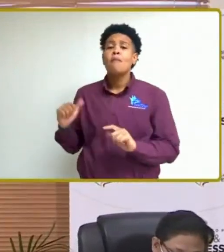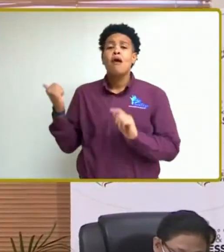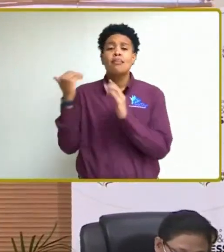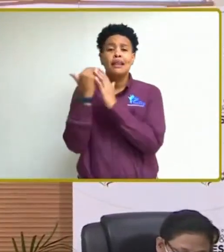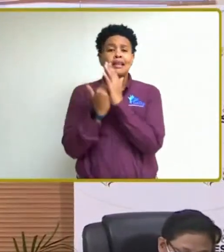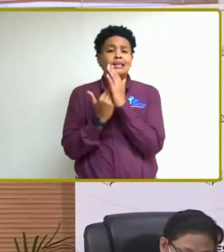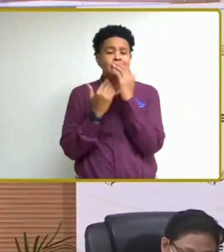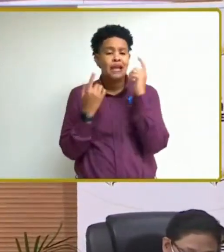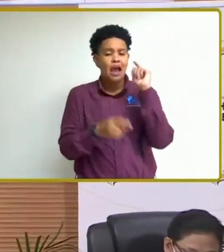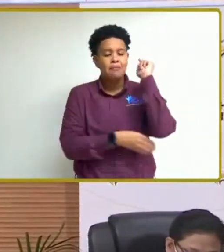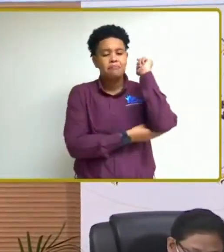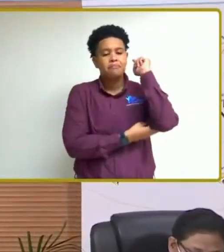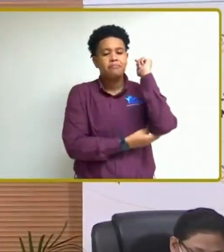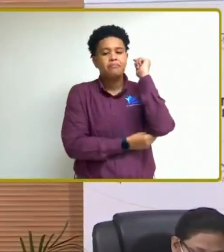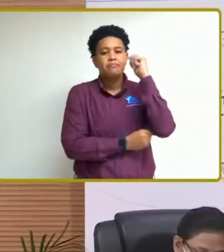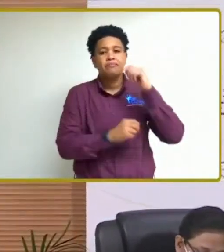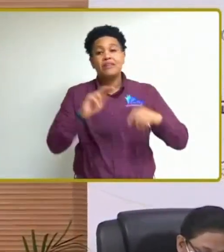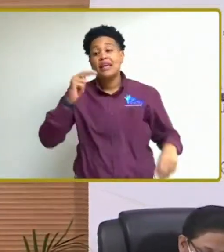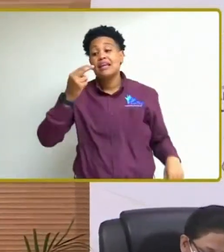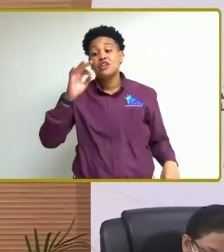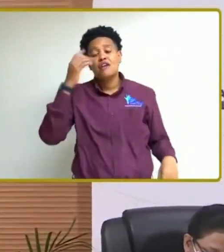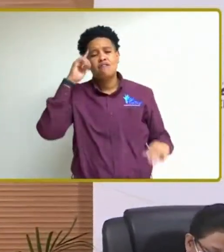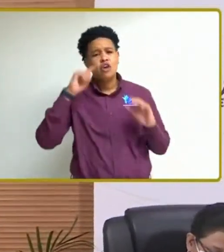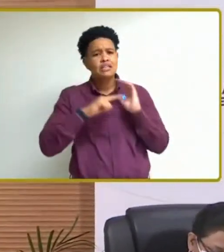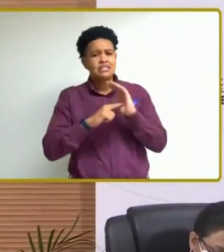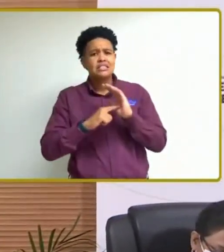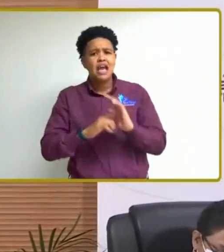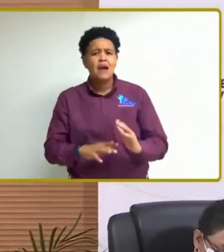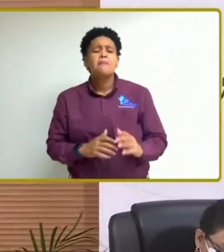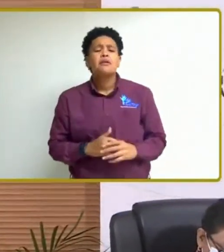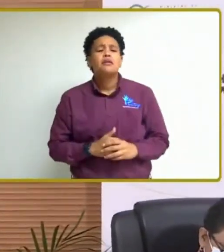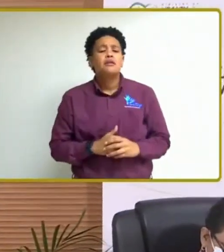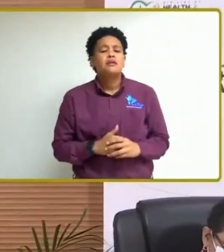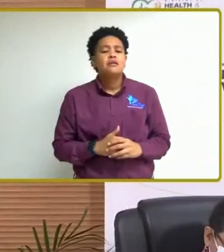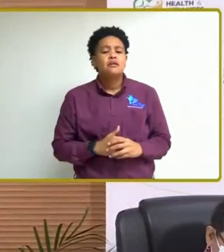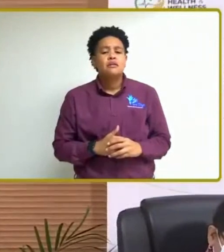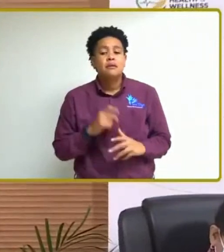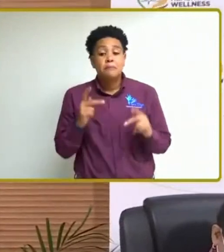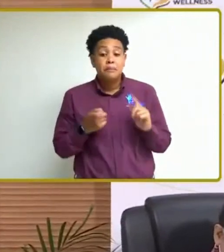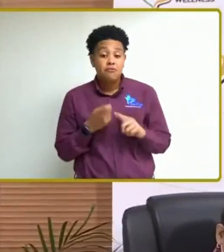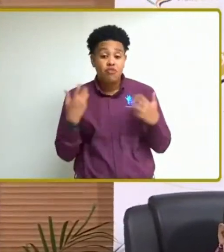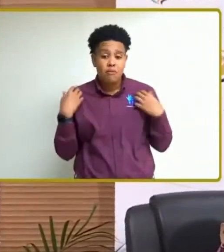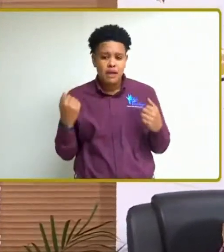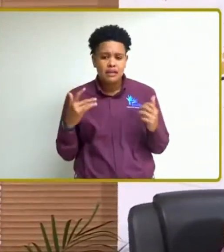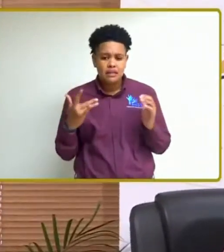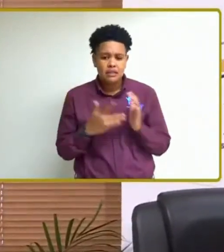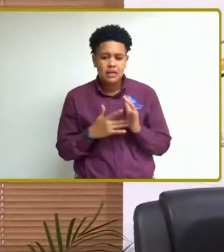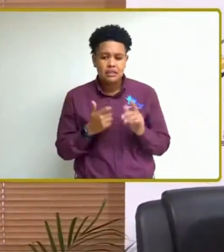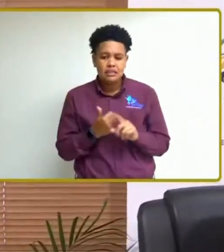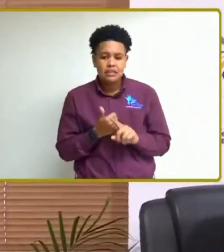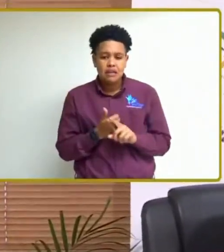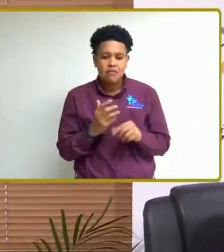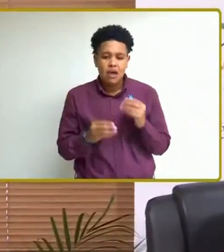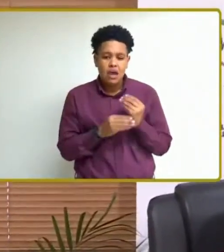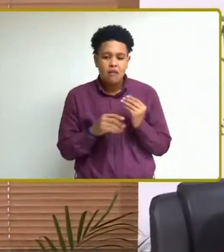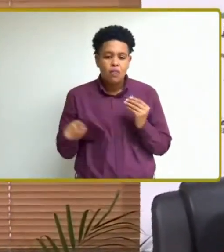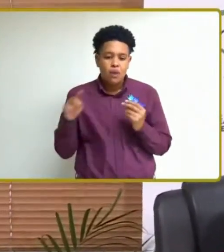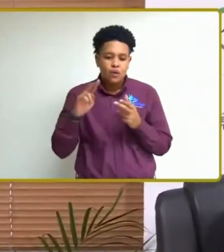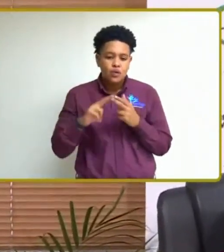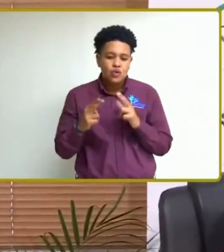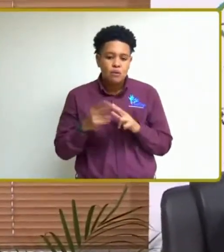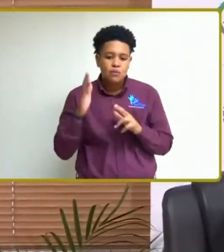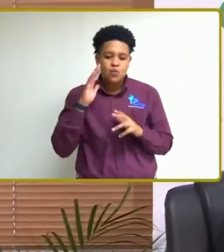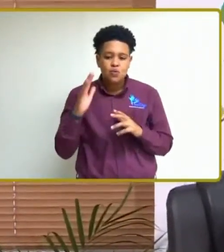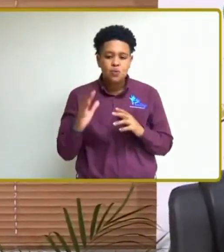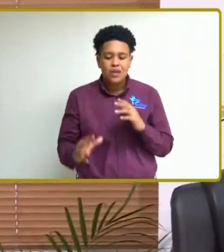lists. So the NHF, for example, and even from the health centers. And so those numbers will